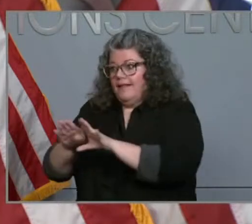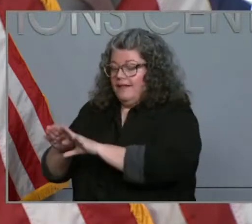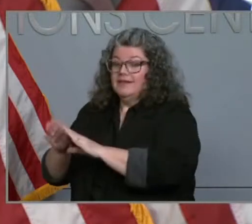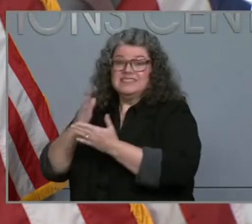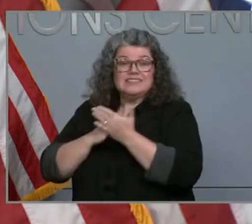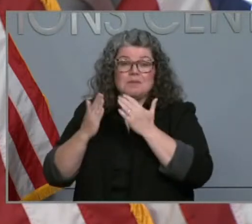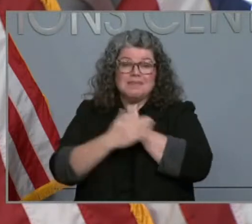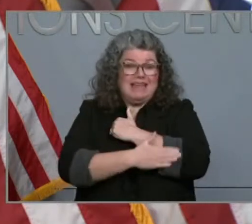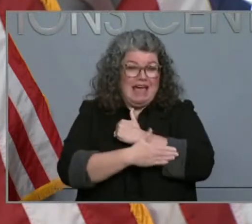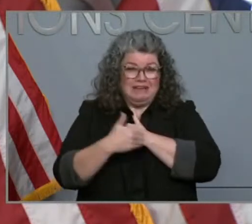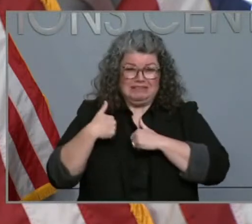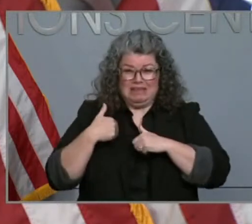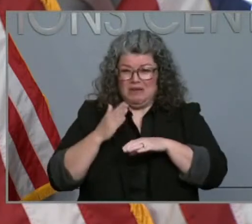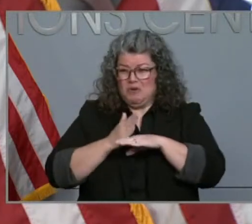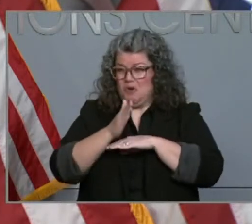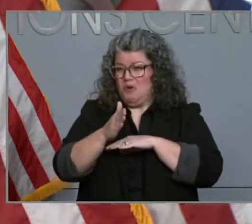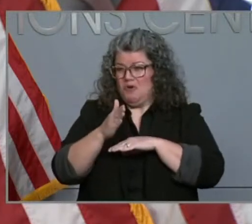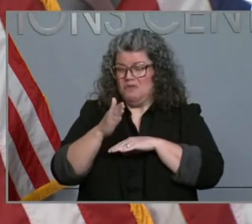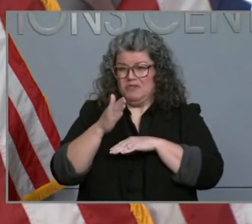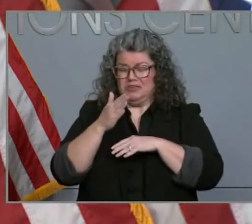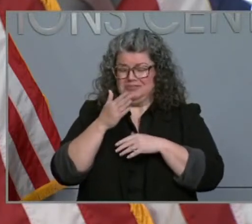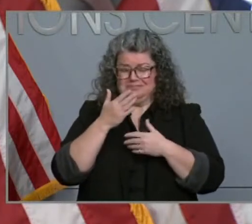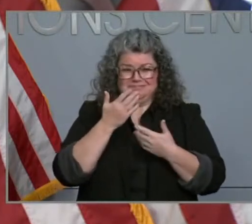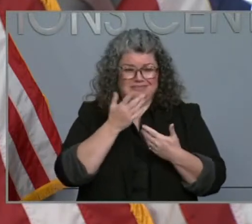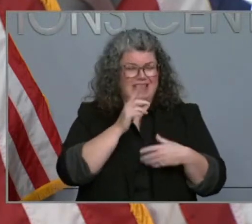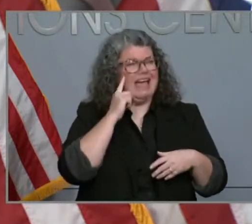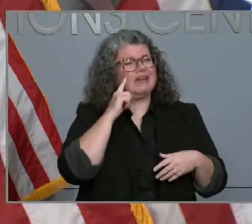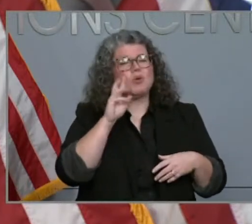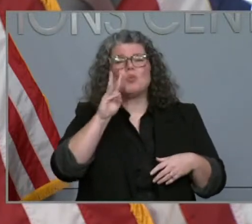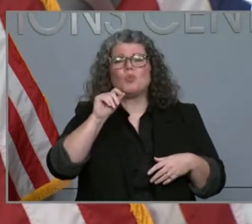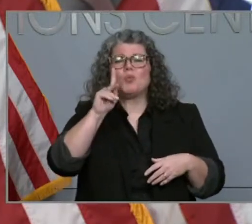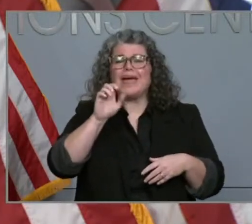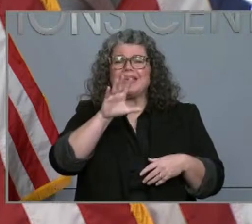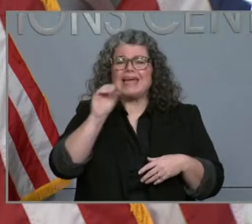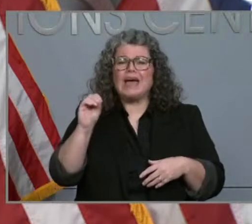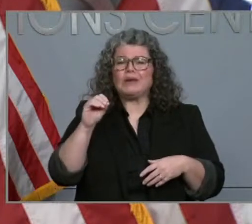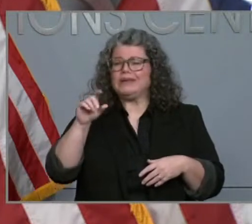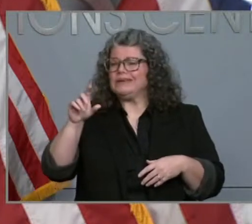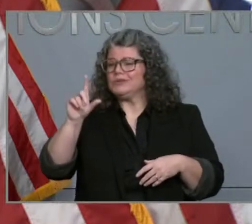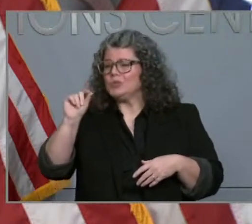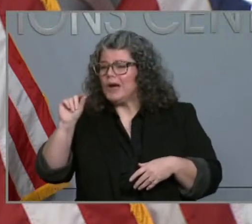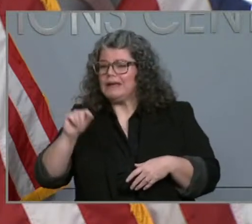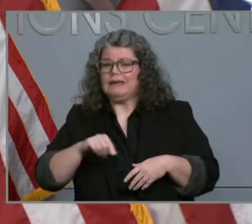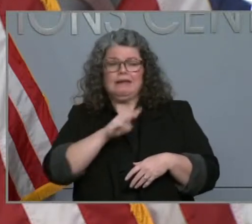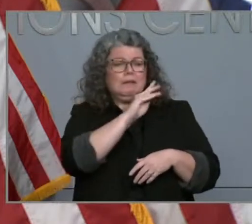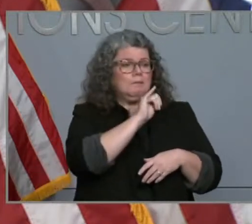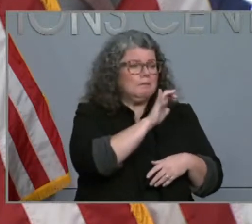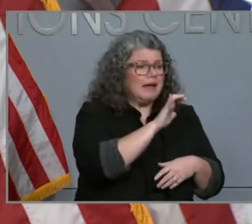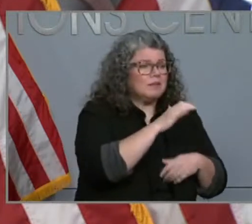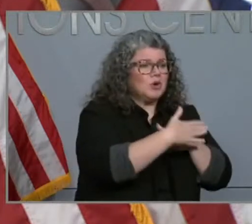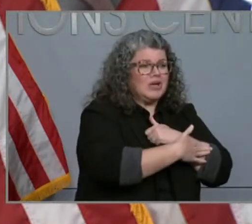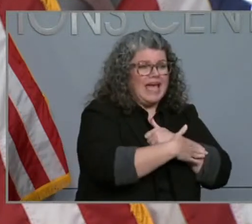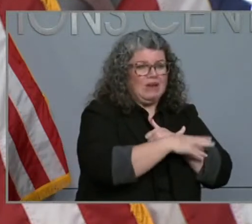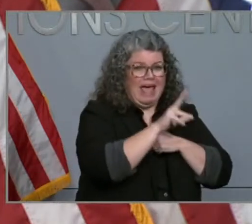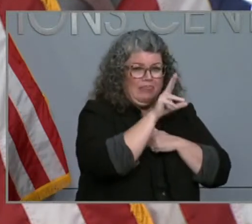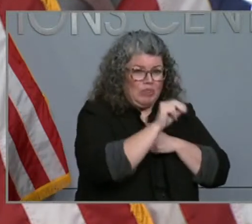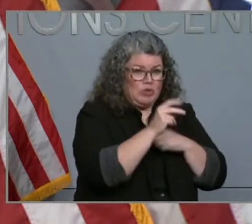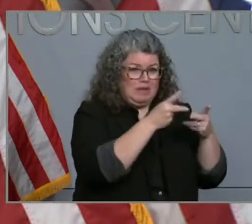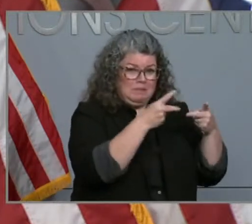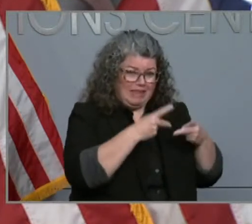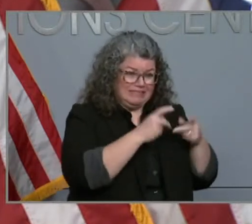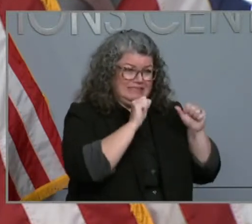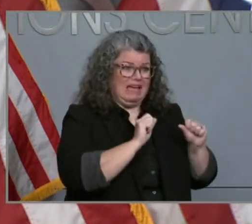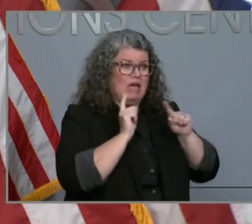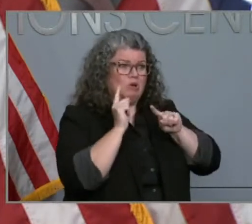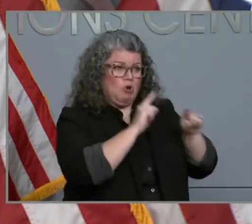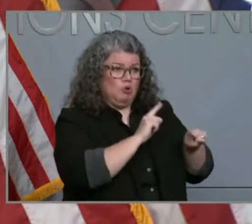had over 20 and I believe in Wake County and over 30 in Mecklenburg County sites for early voting. So it's